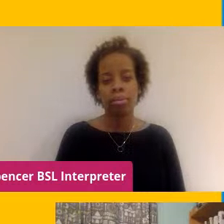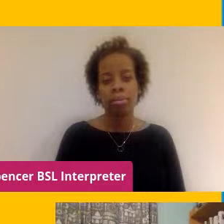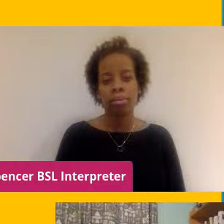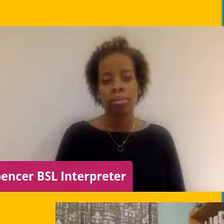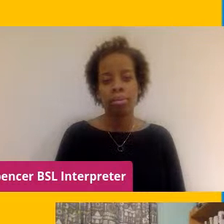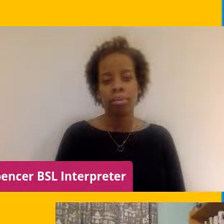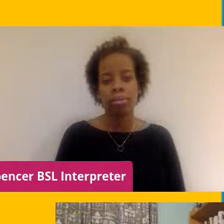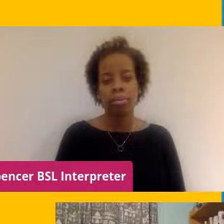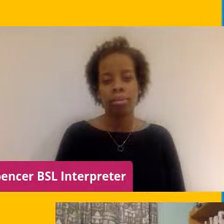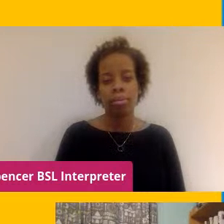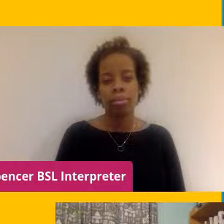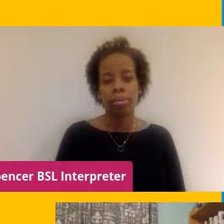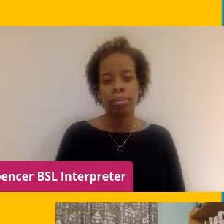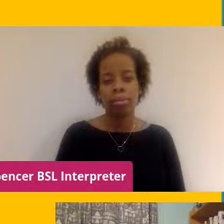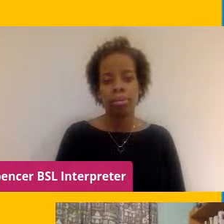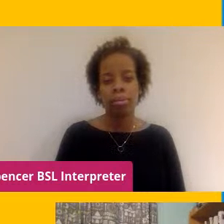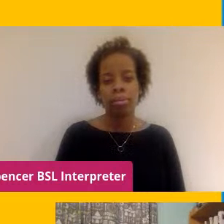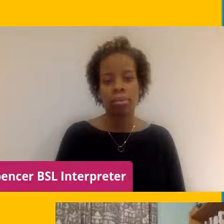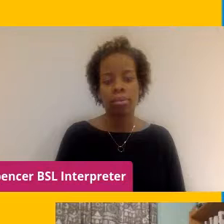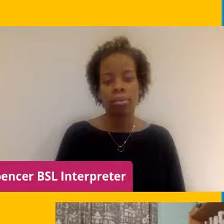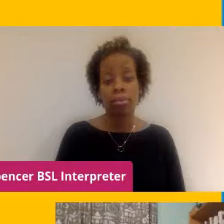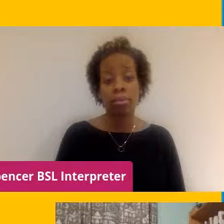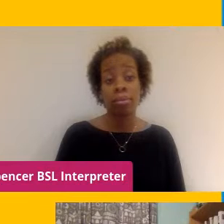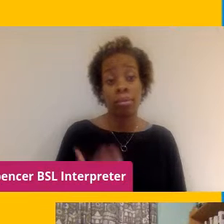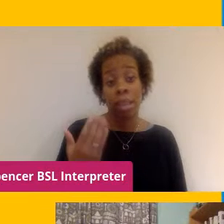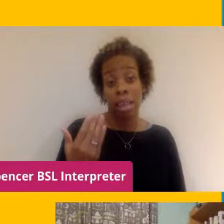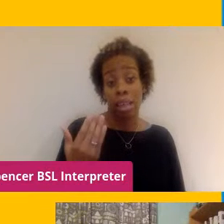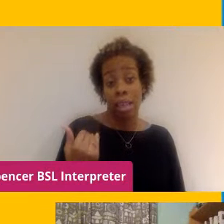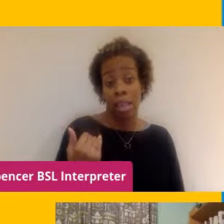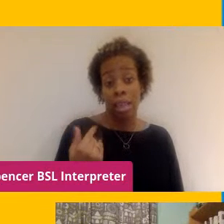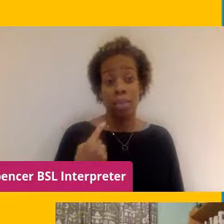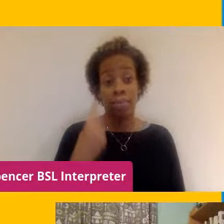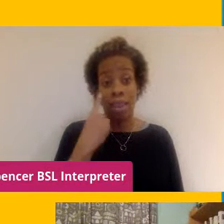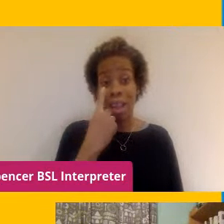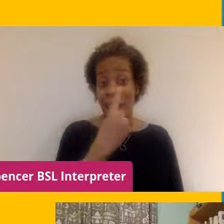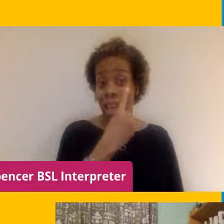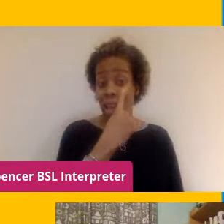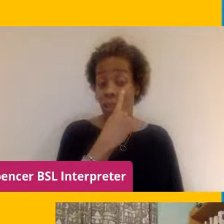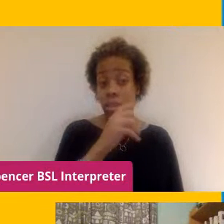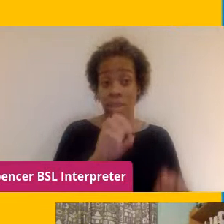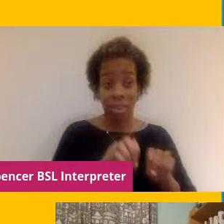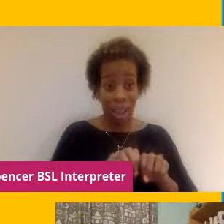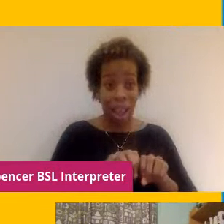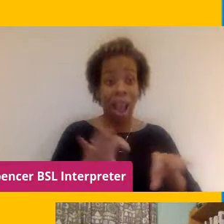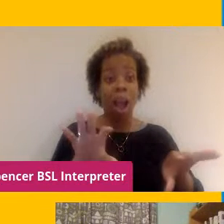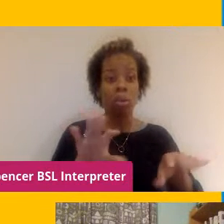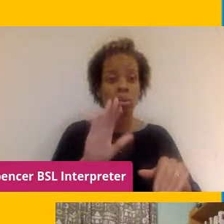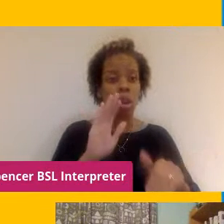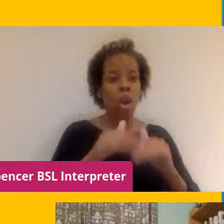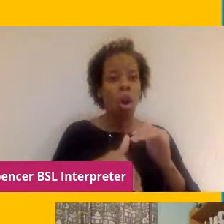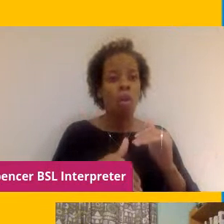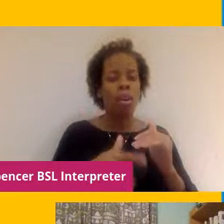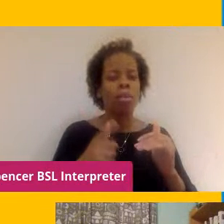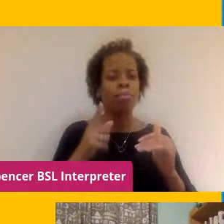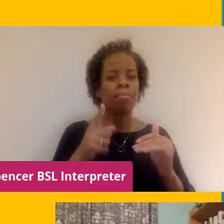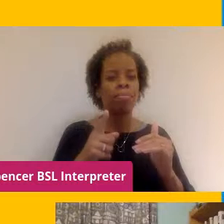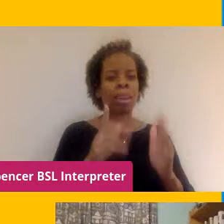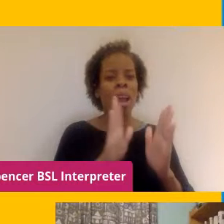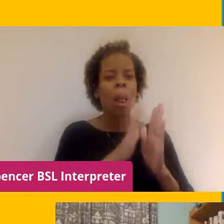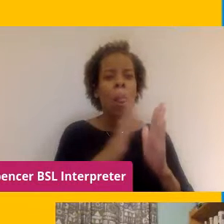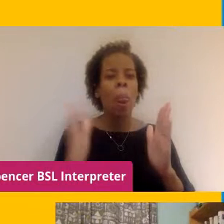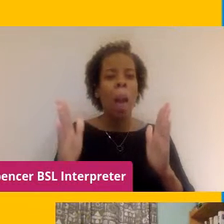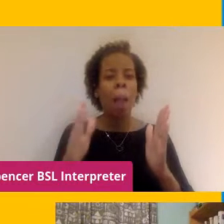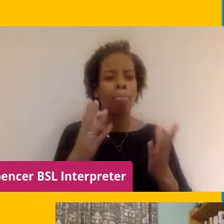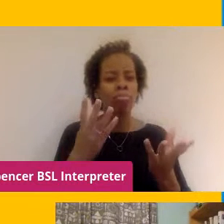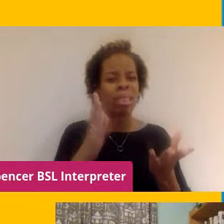If they're referring to the latest evidence coming out around stacked library materials needing